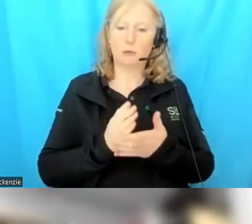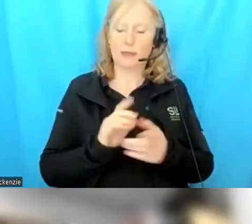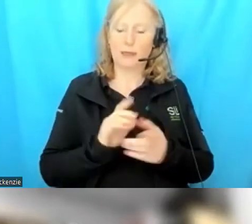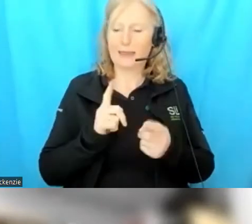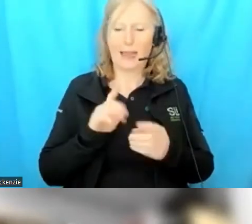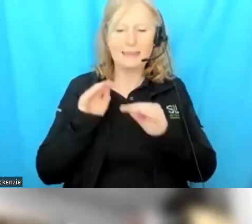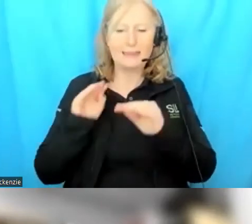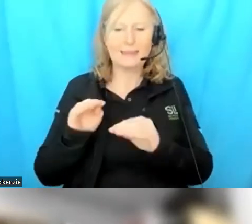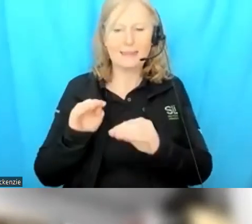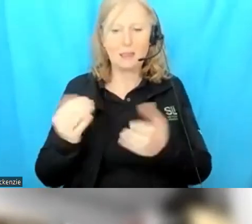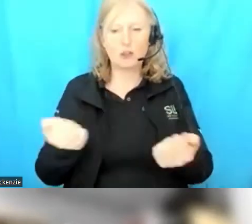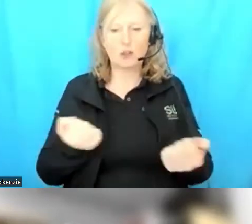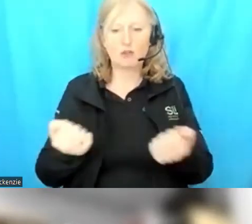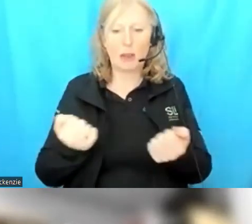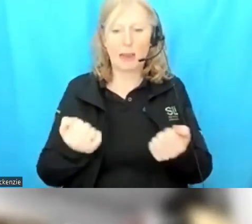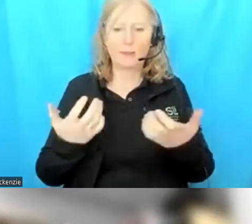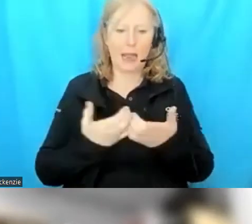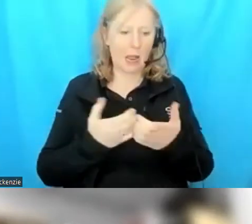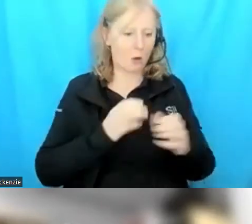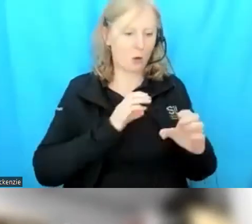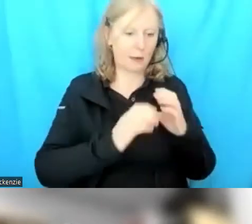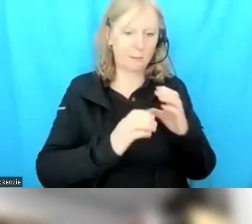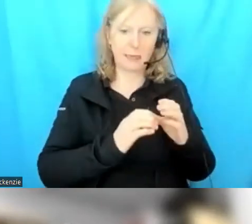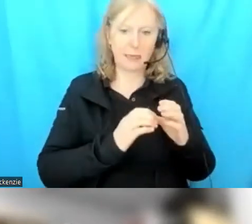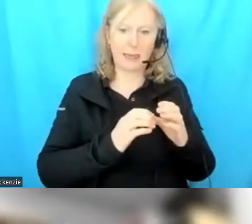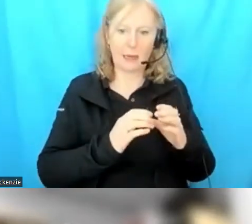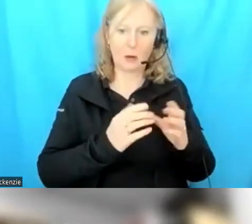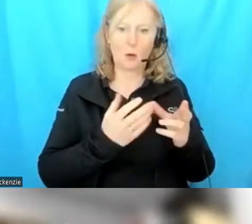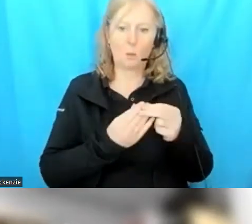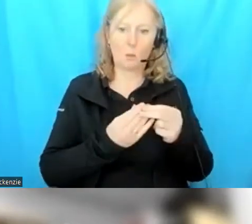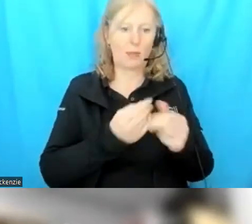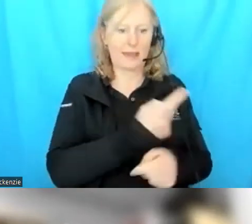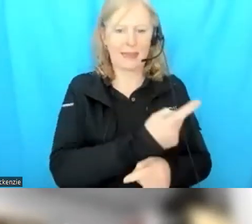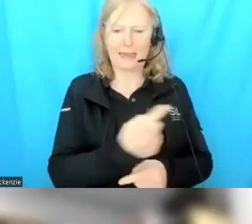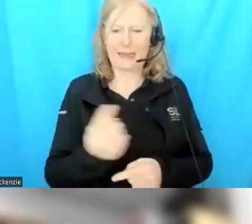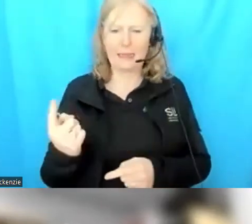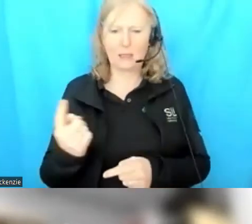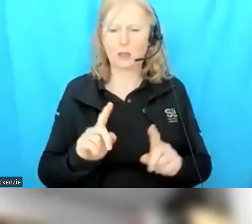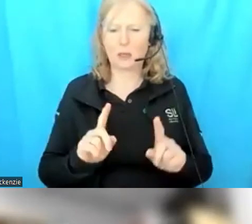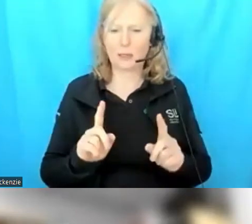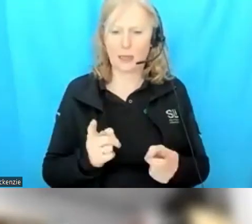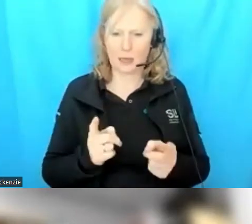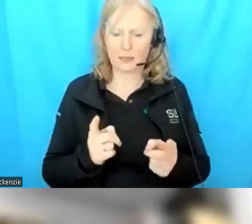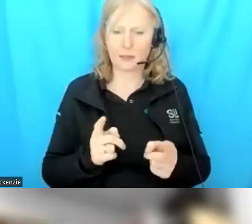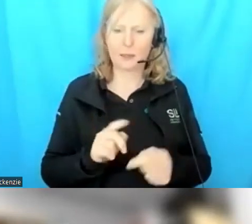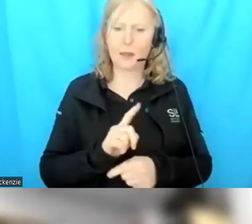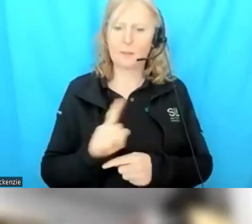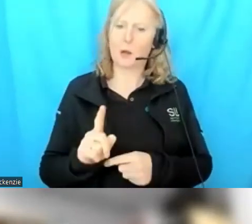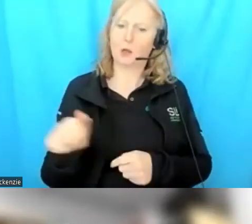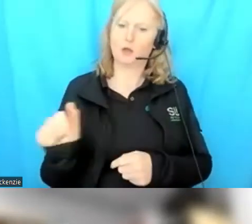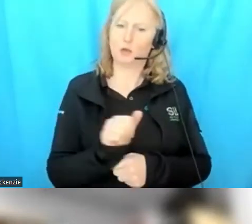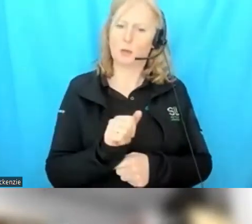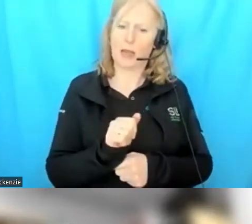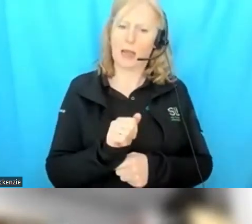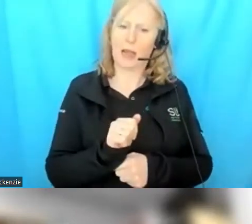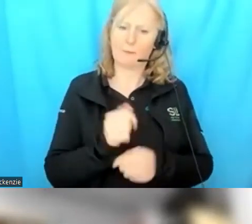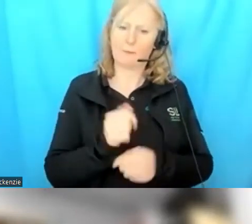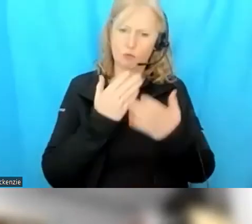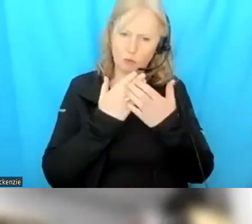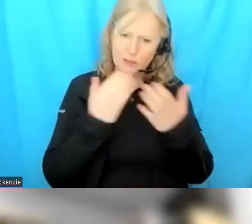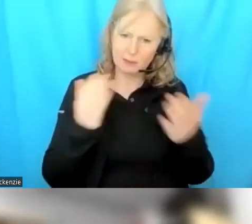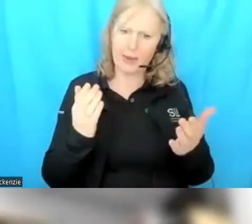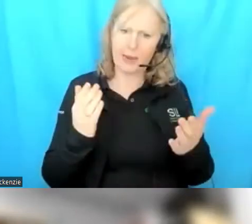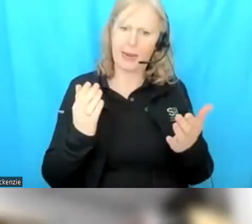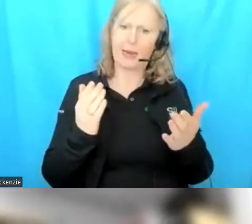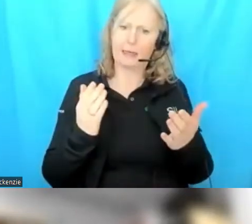communicate differently with every different person that comes on, but that a certain level of respect and patience just needs to